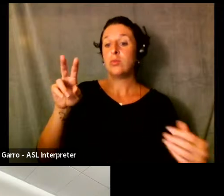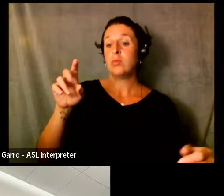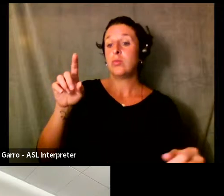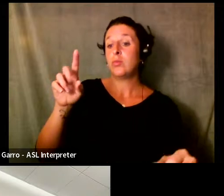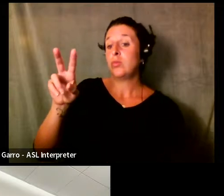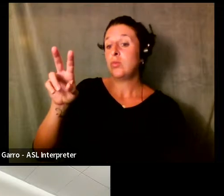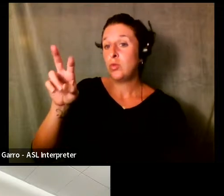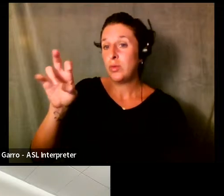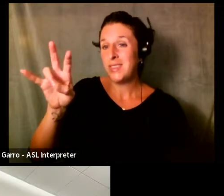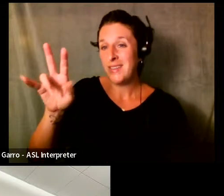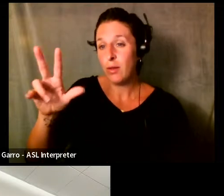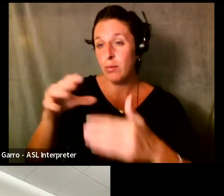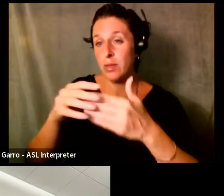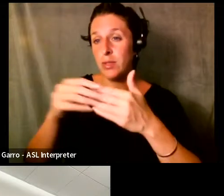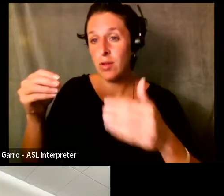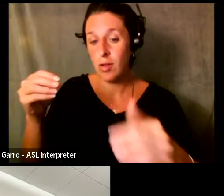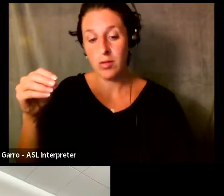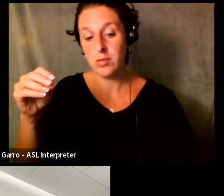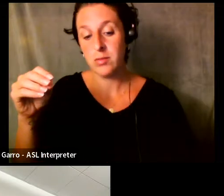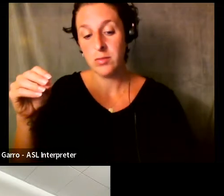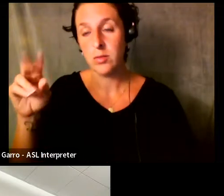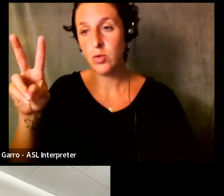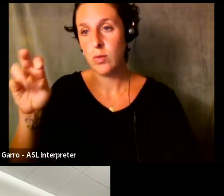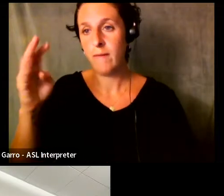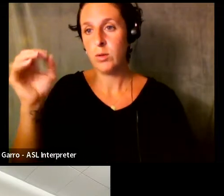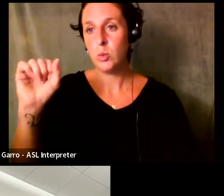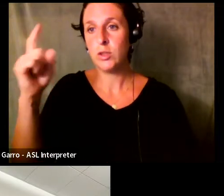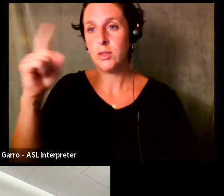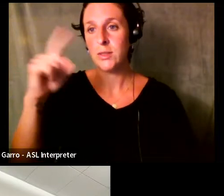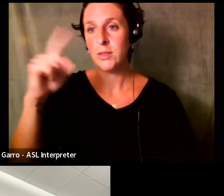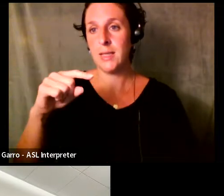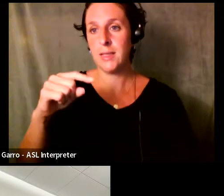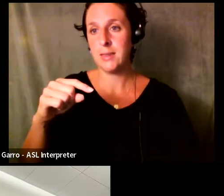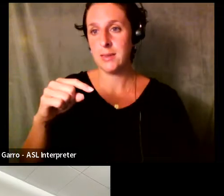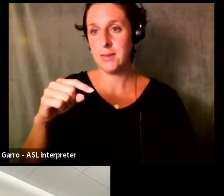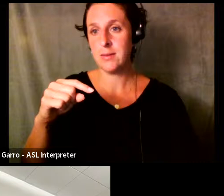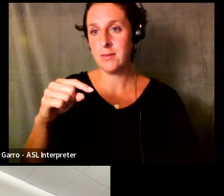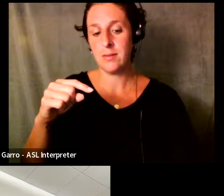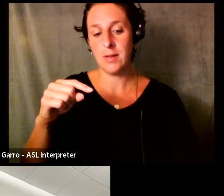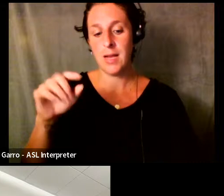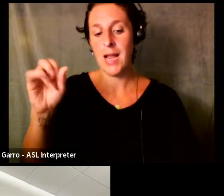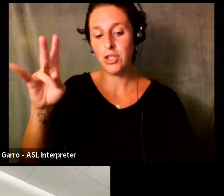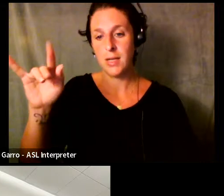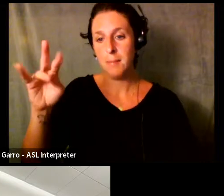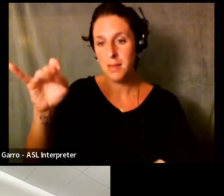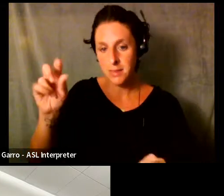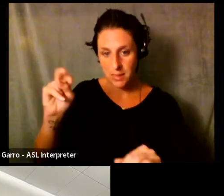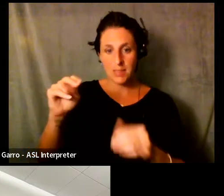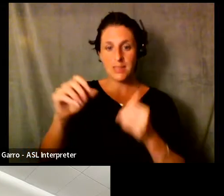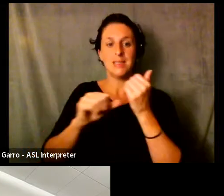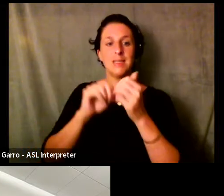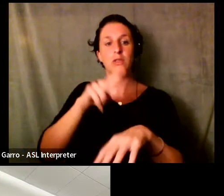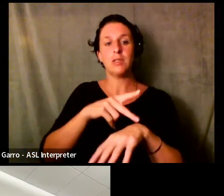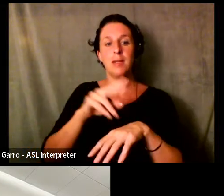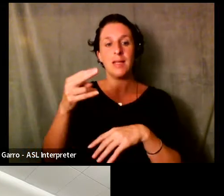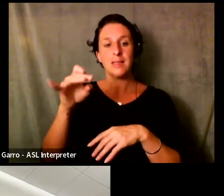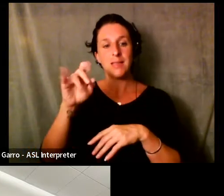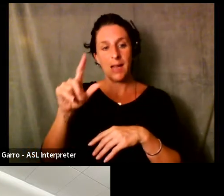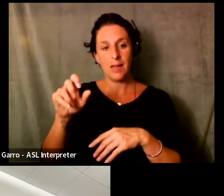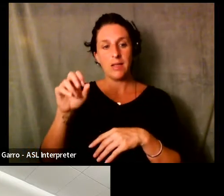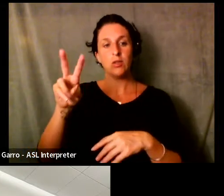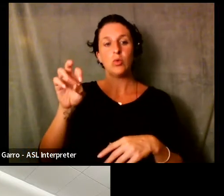$187,273, 214 workdays. Ashley Milton, assistant principal at Hillsdale, salary